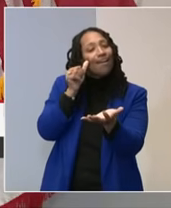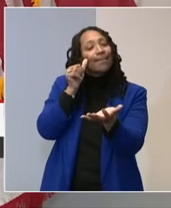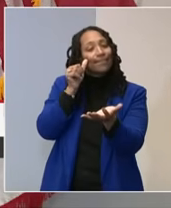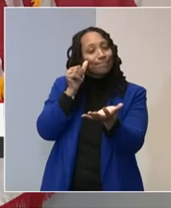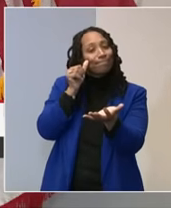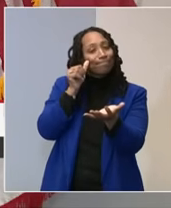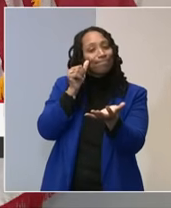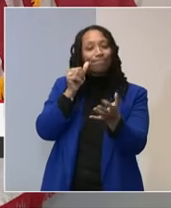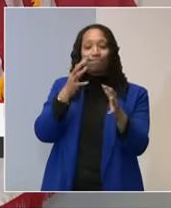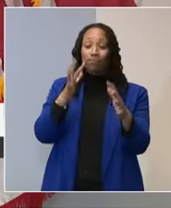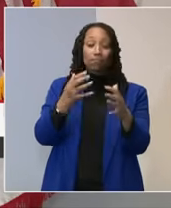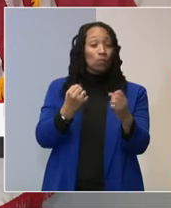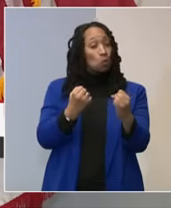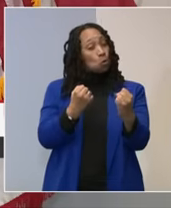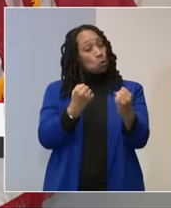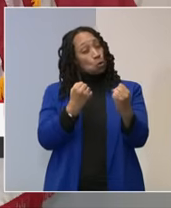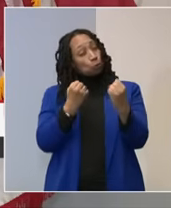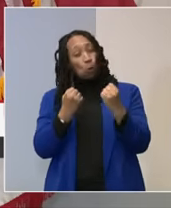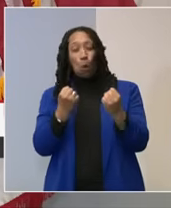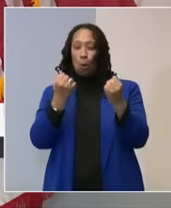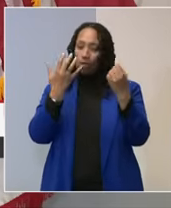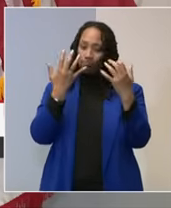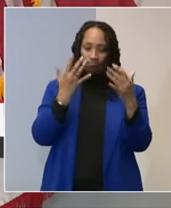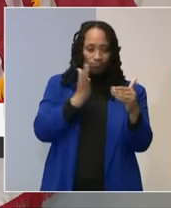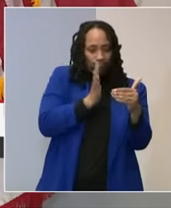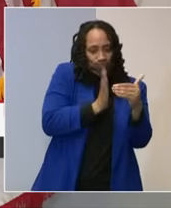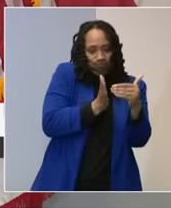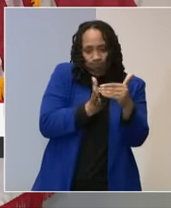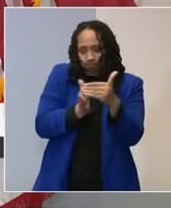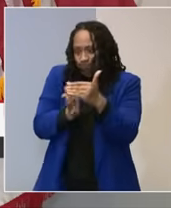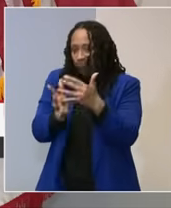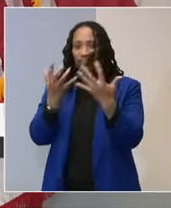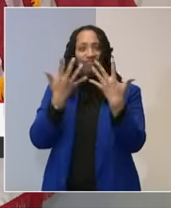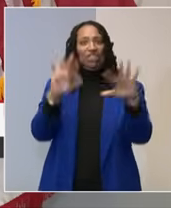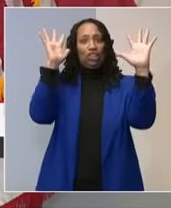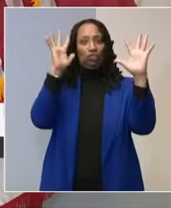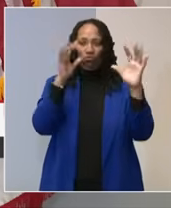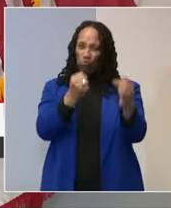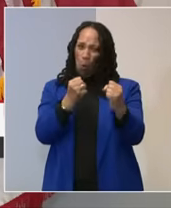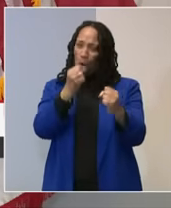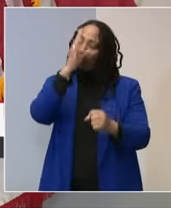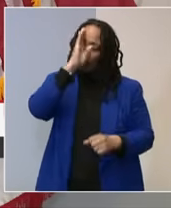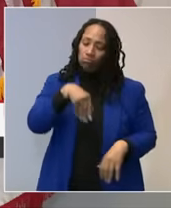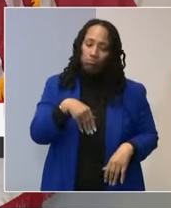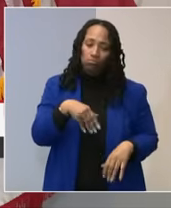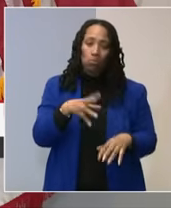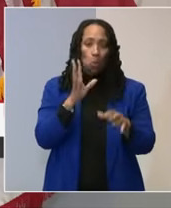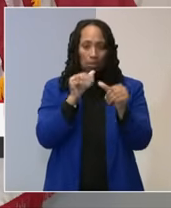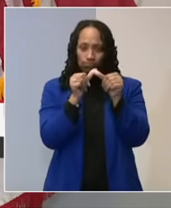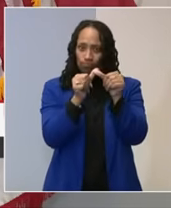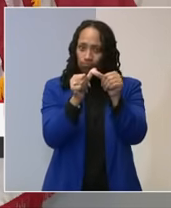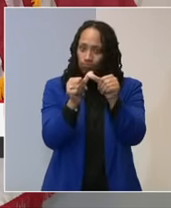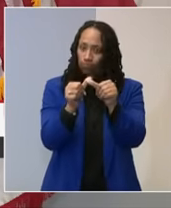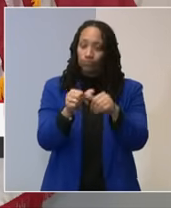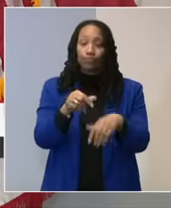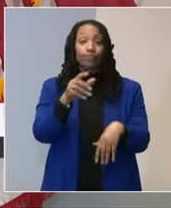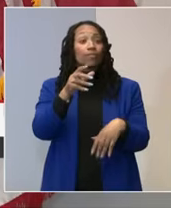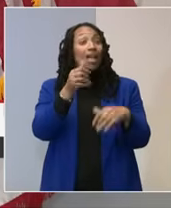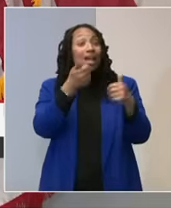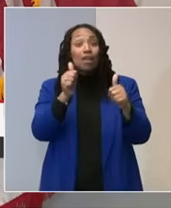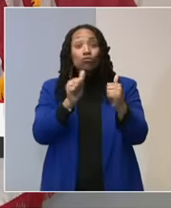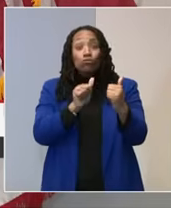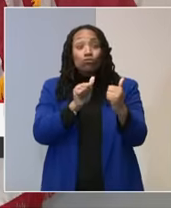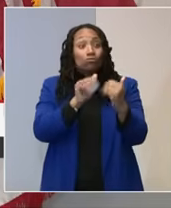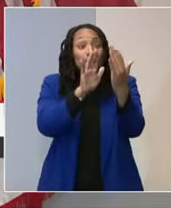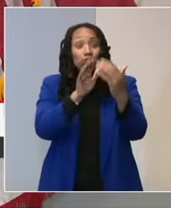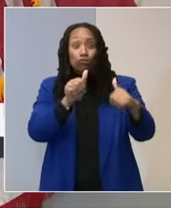big. We will continue to tackle the tough challenges of the district. We will look at our own agenda, the things